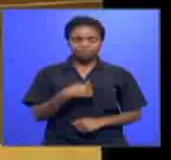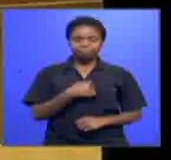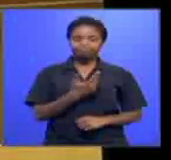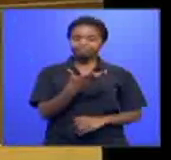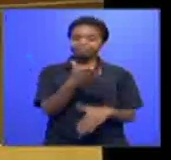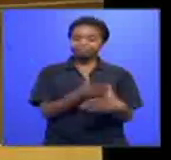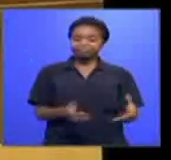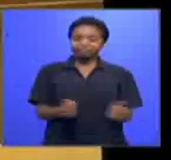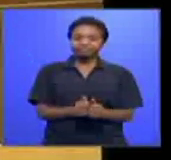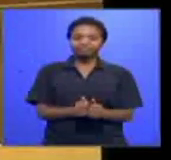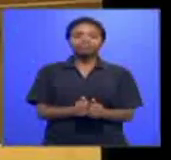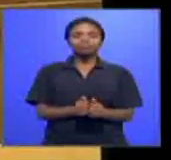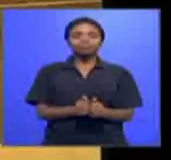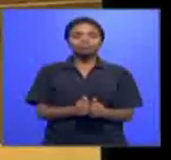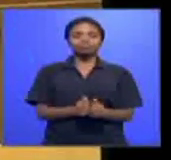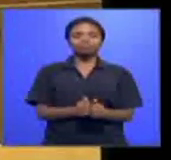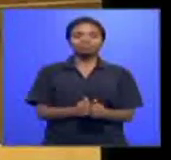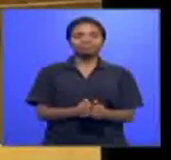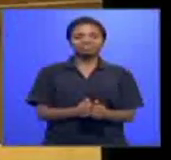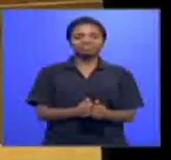Compatriots, honorable members,